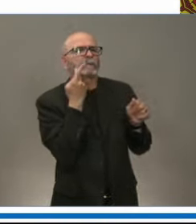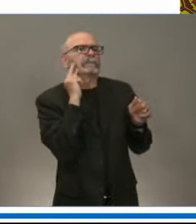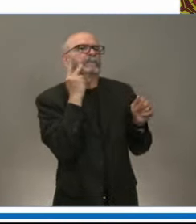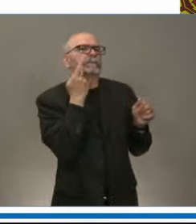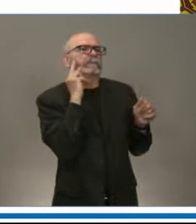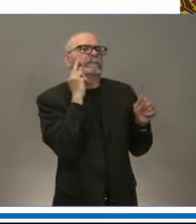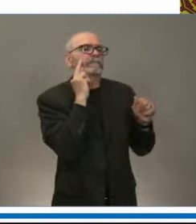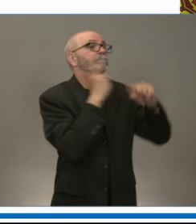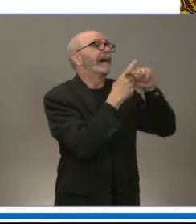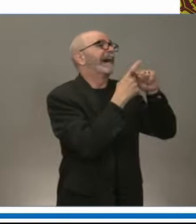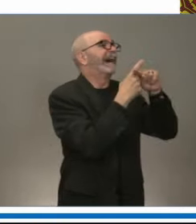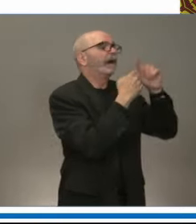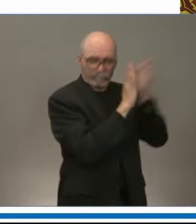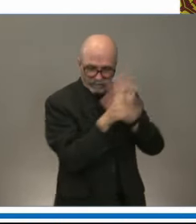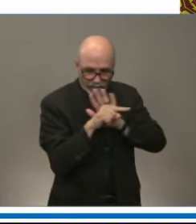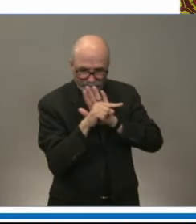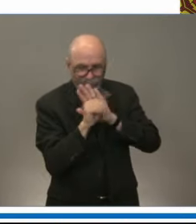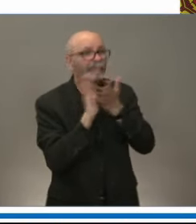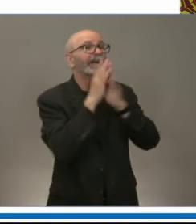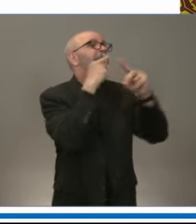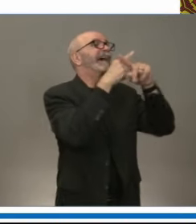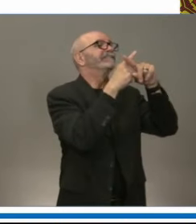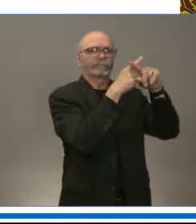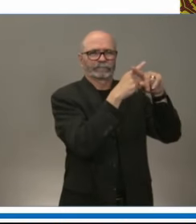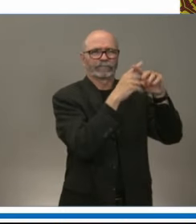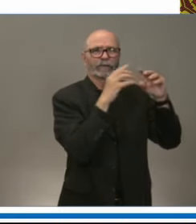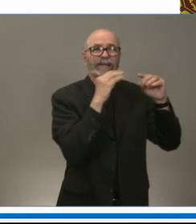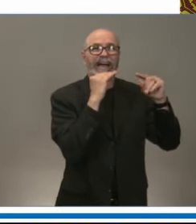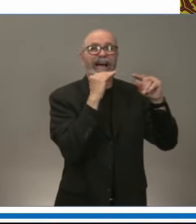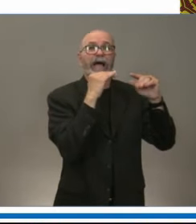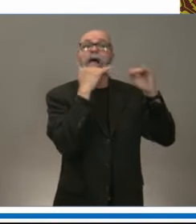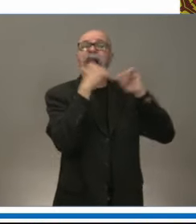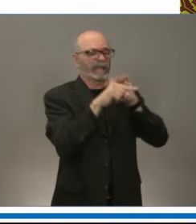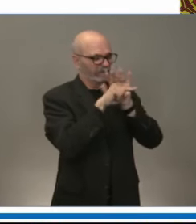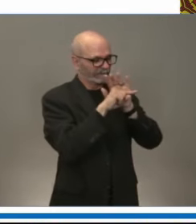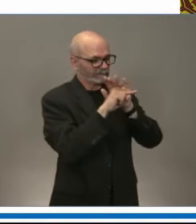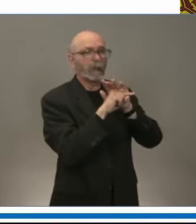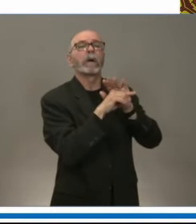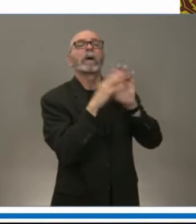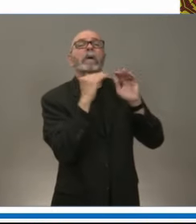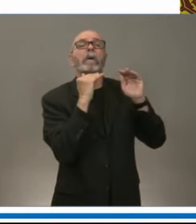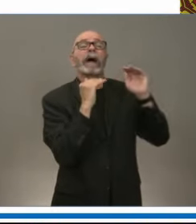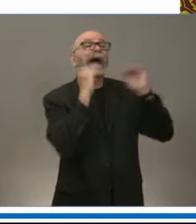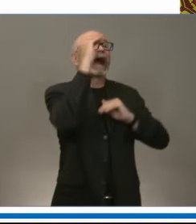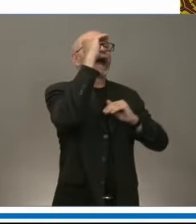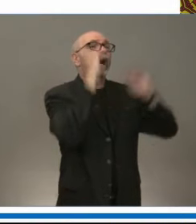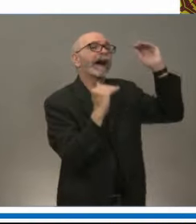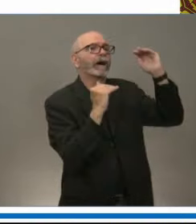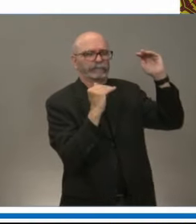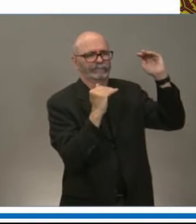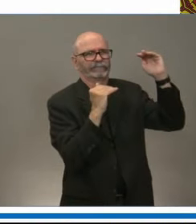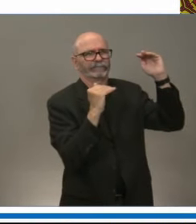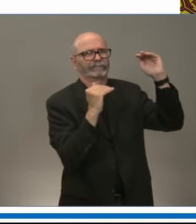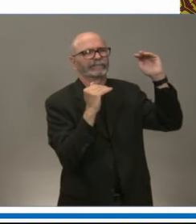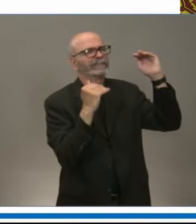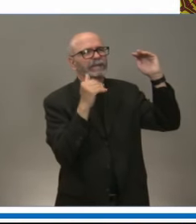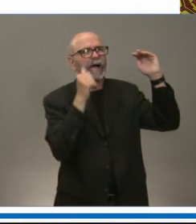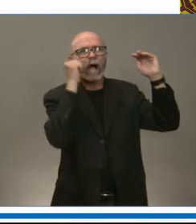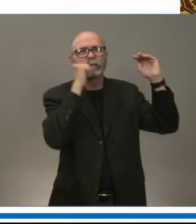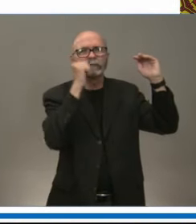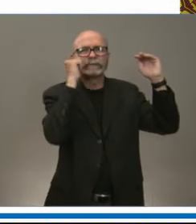together do not equal the total number of tests that you're saying are being given every day. So there's some